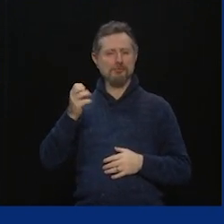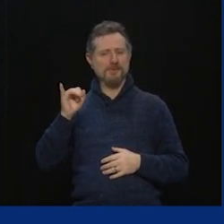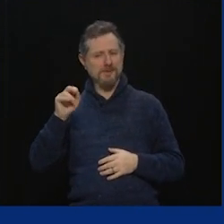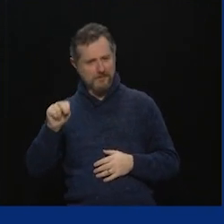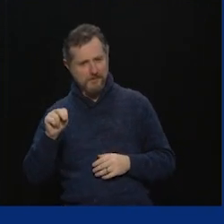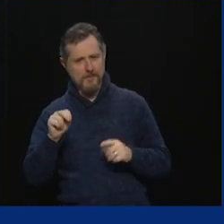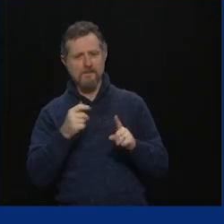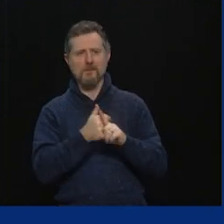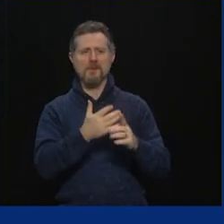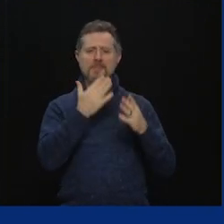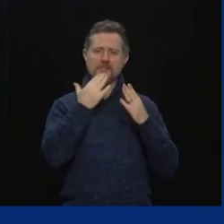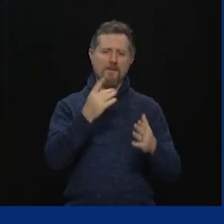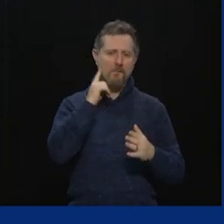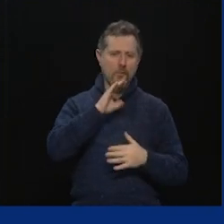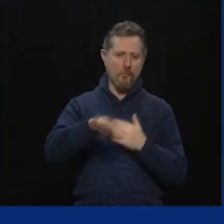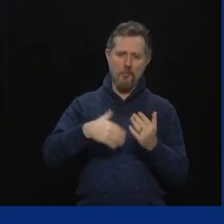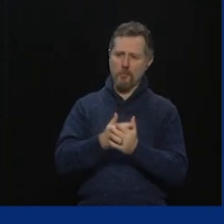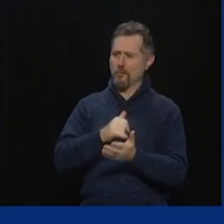generosity.